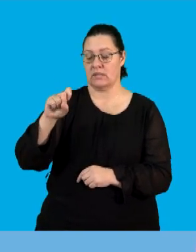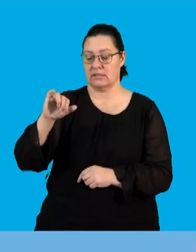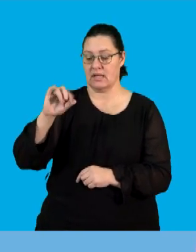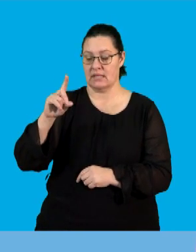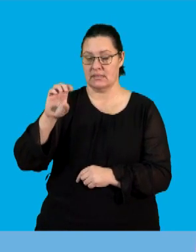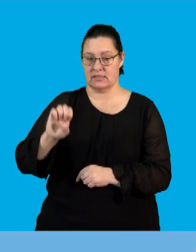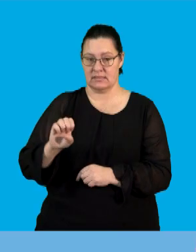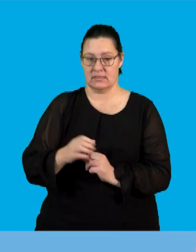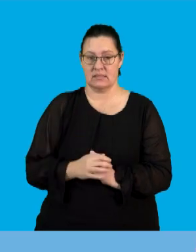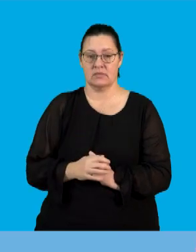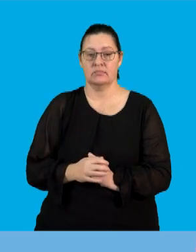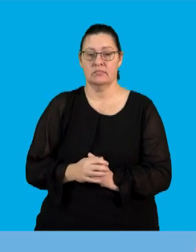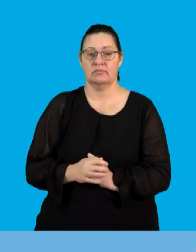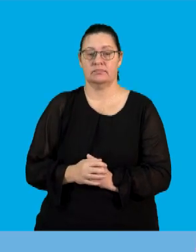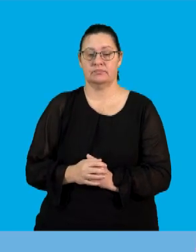oxide.